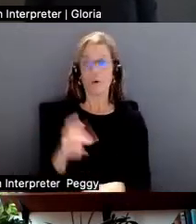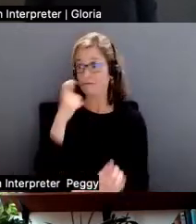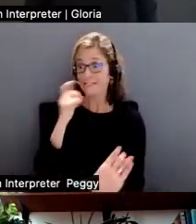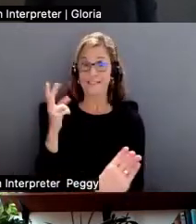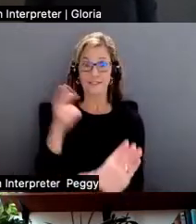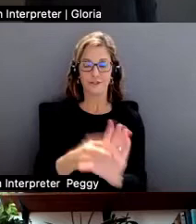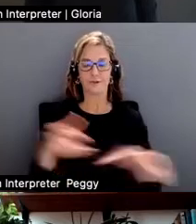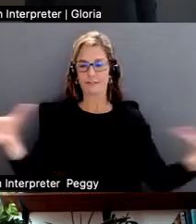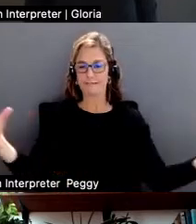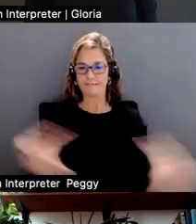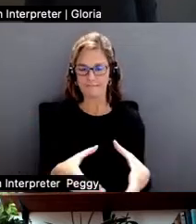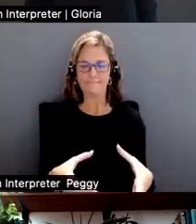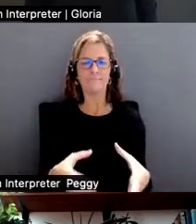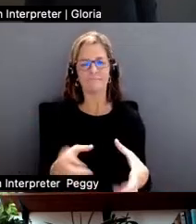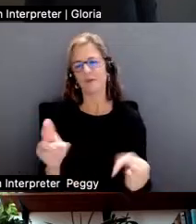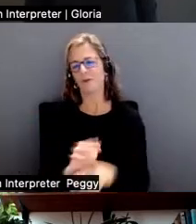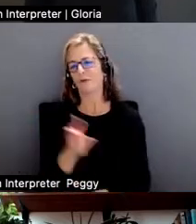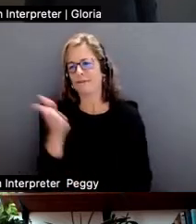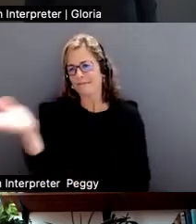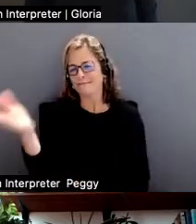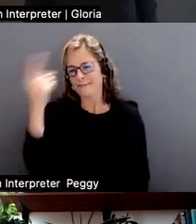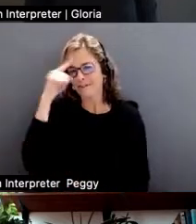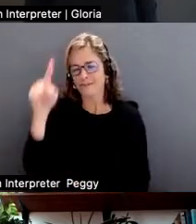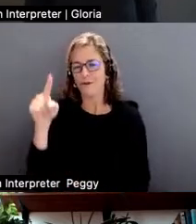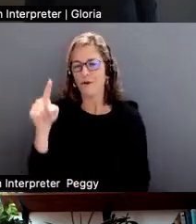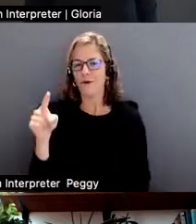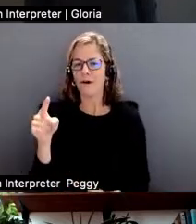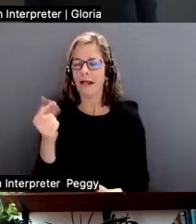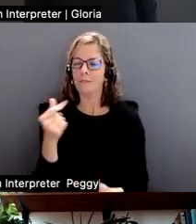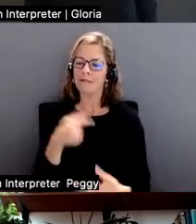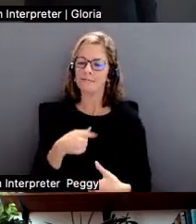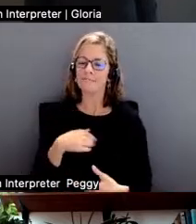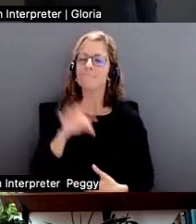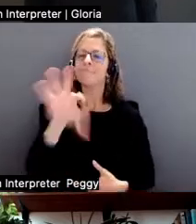put in their own answers, and then